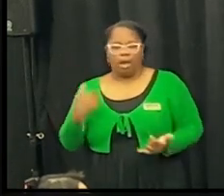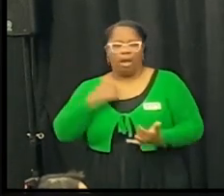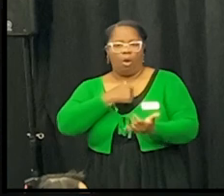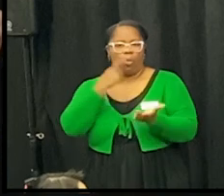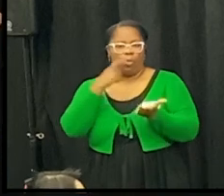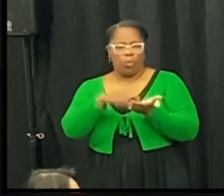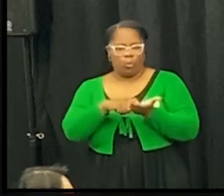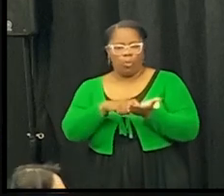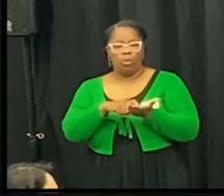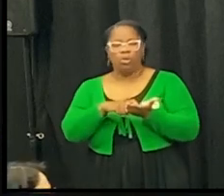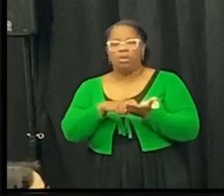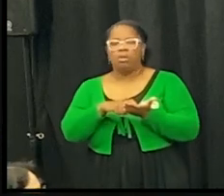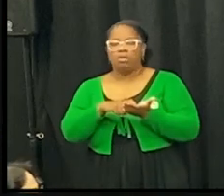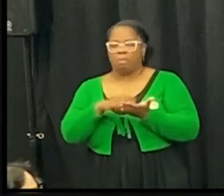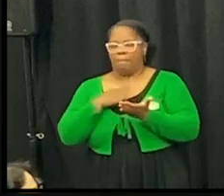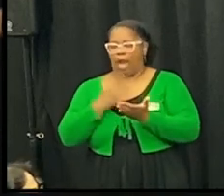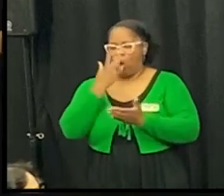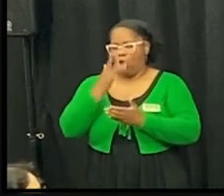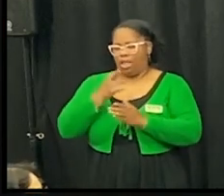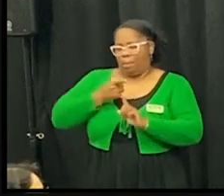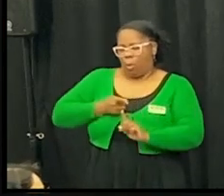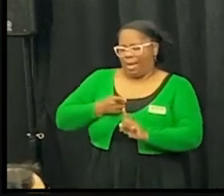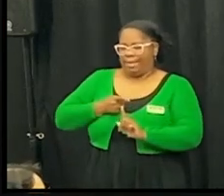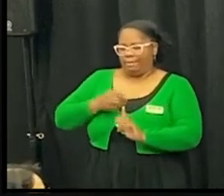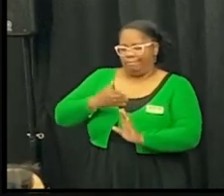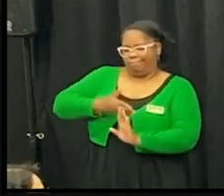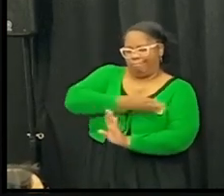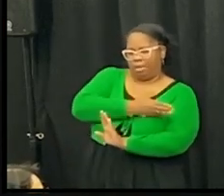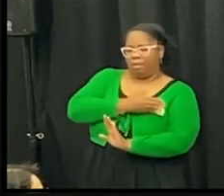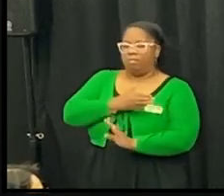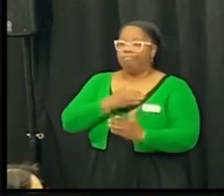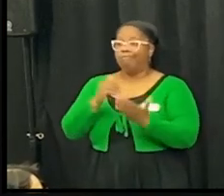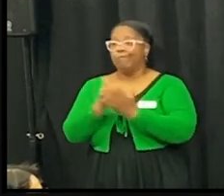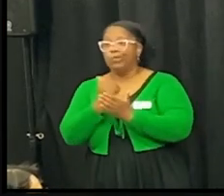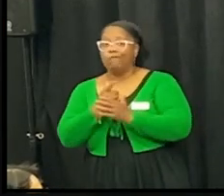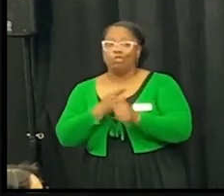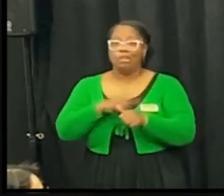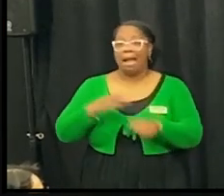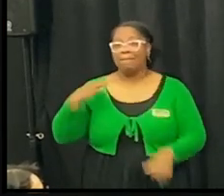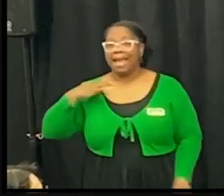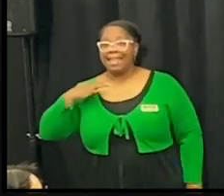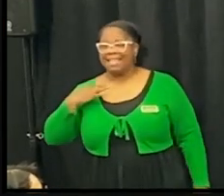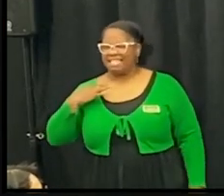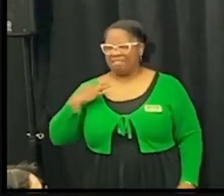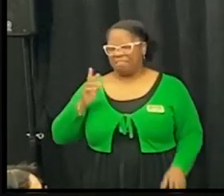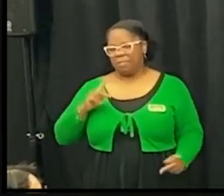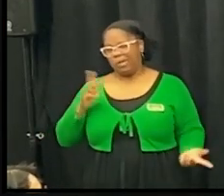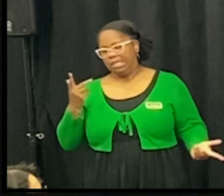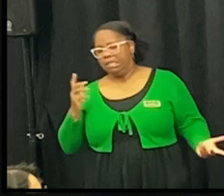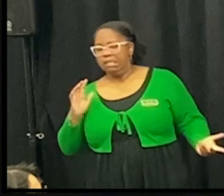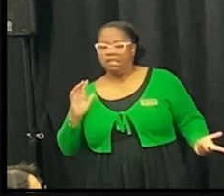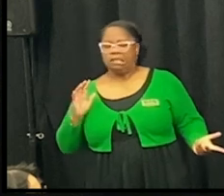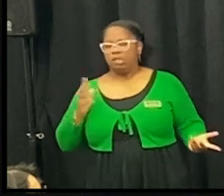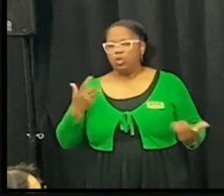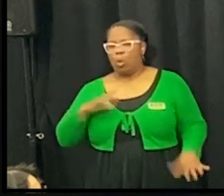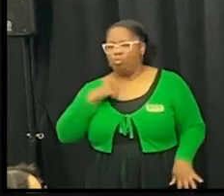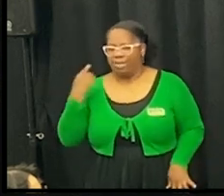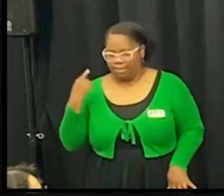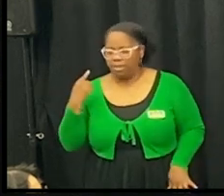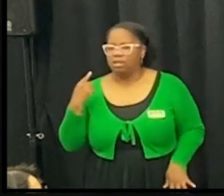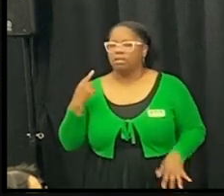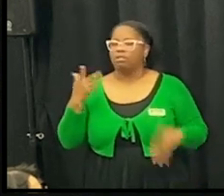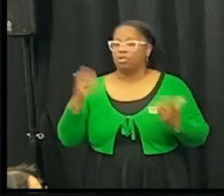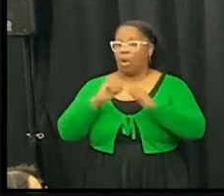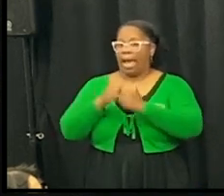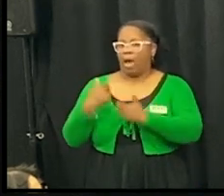it goes to an earlier point I made of no one's willing to take a chance on new candidates. So how are we going against the